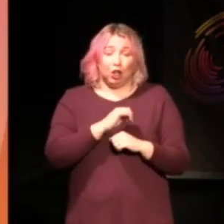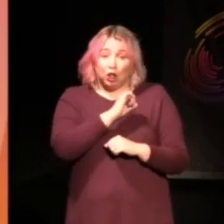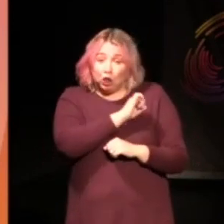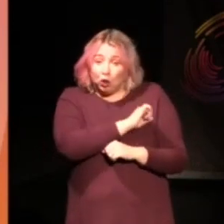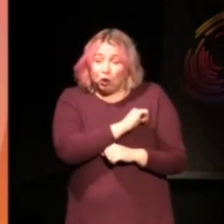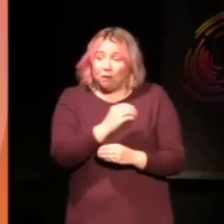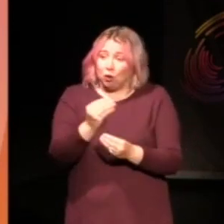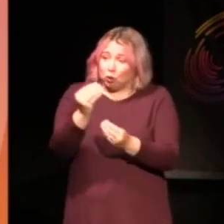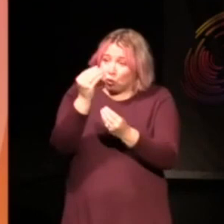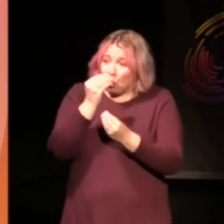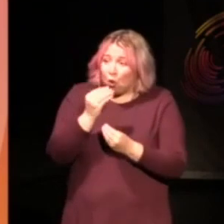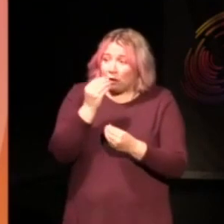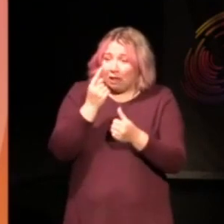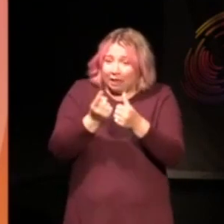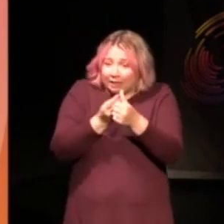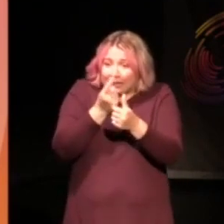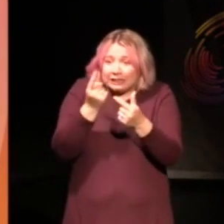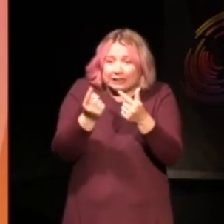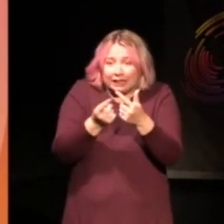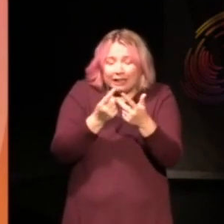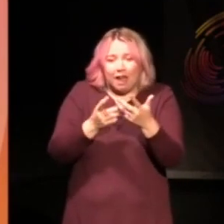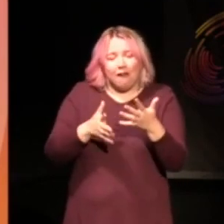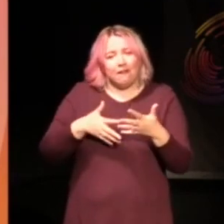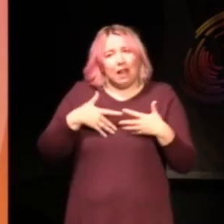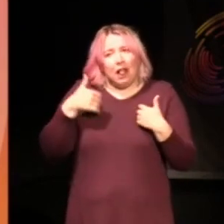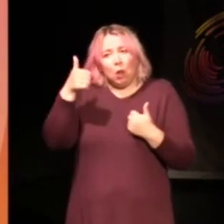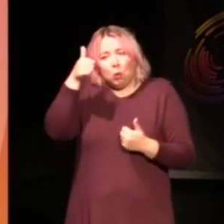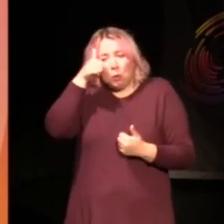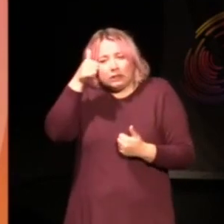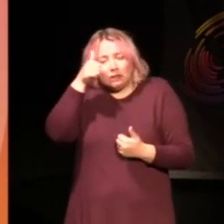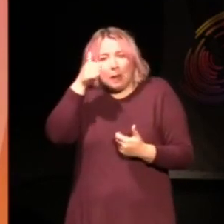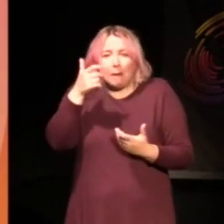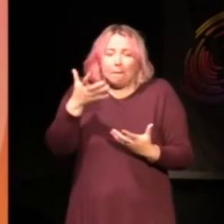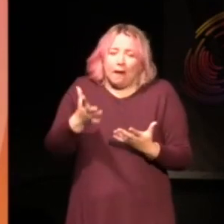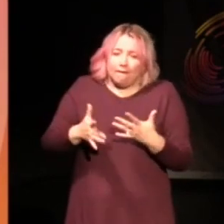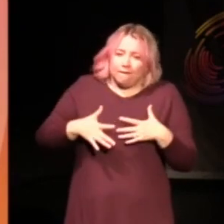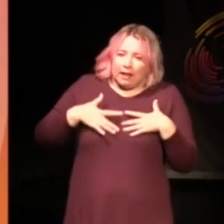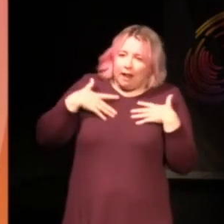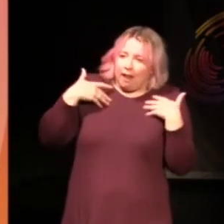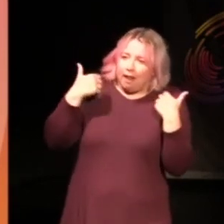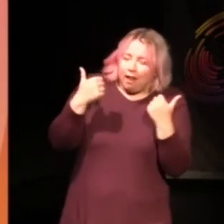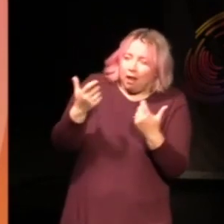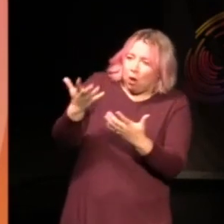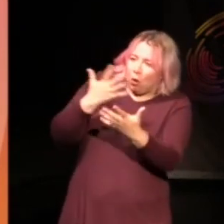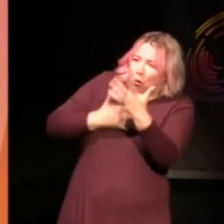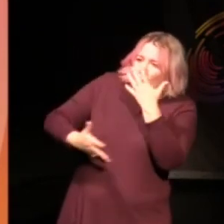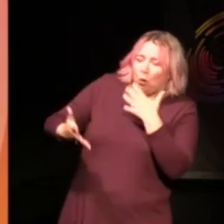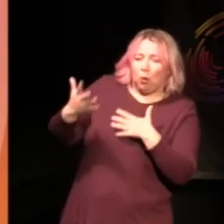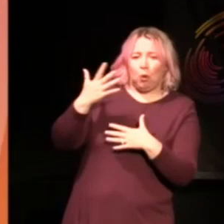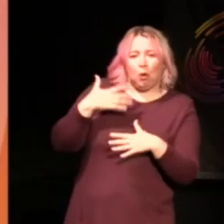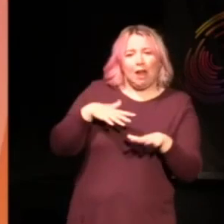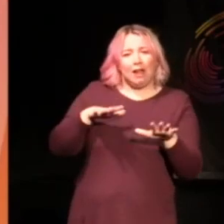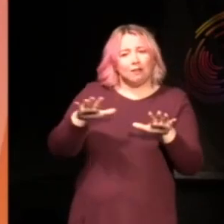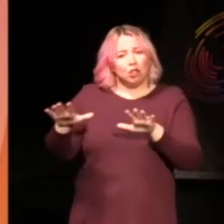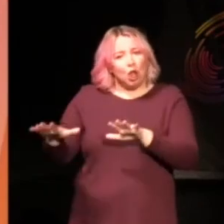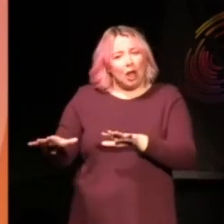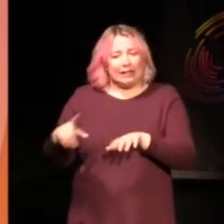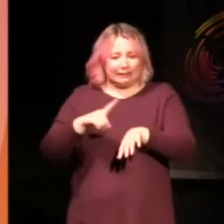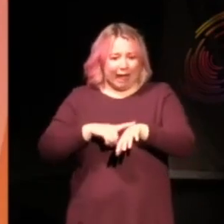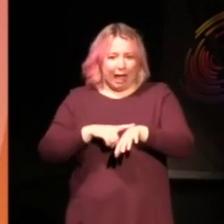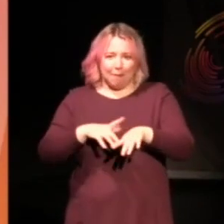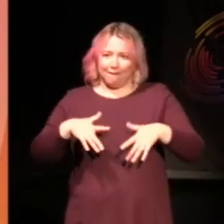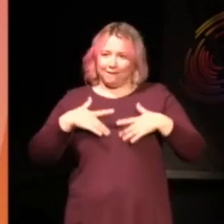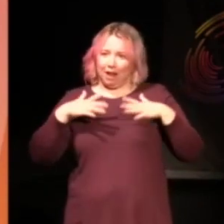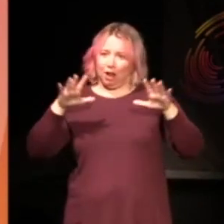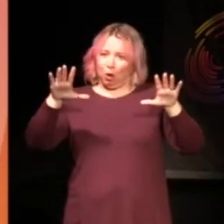us so much. I think this is an evening of wisdom. And you've said so much, but somehow you slowed down time. That's quite